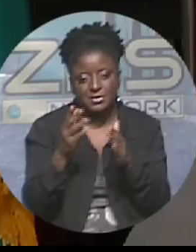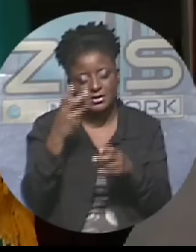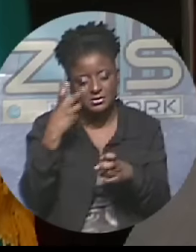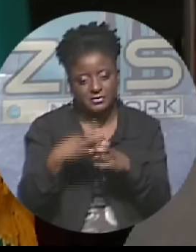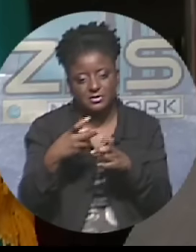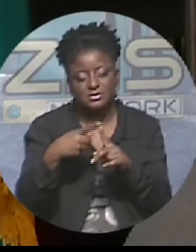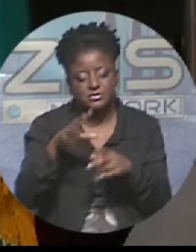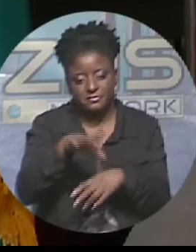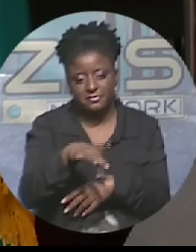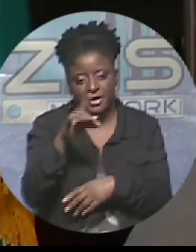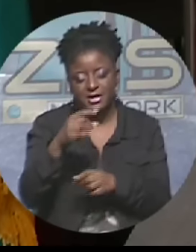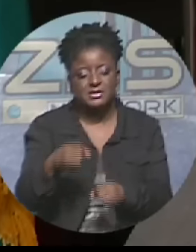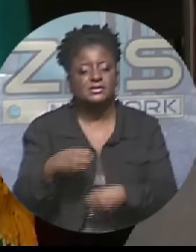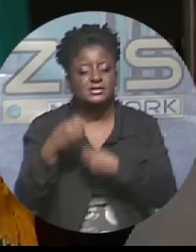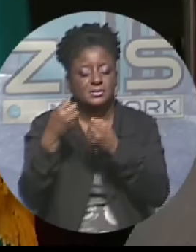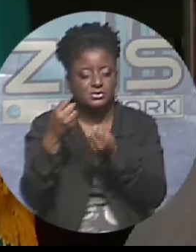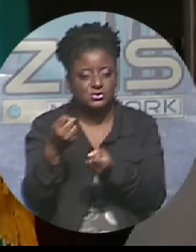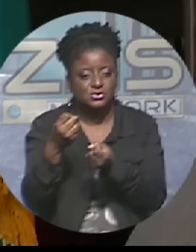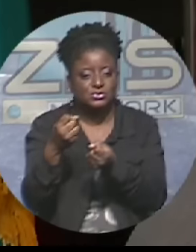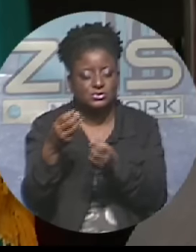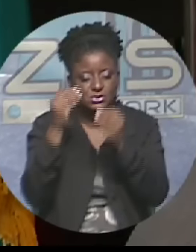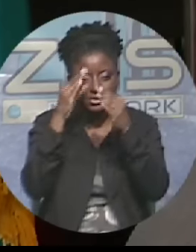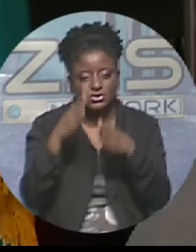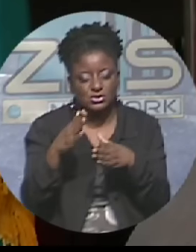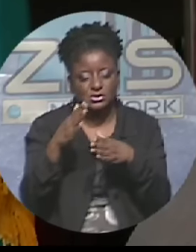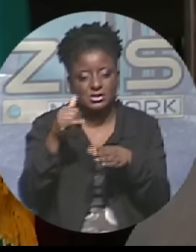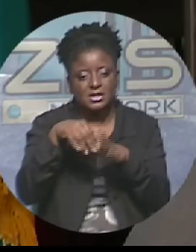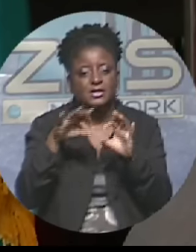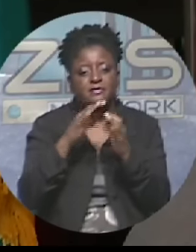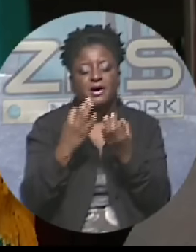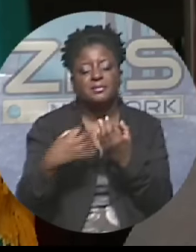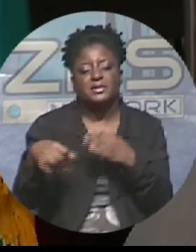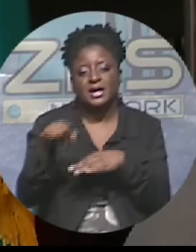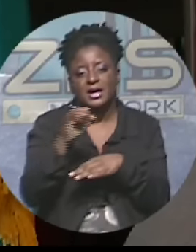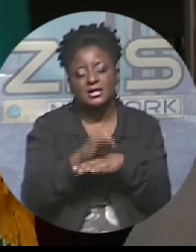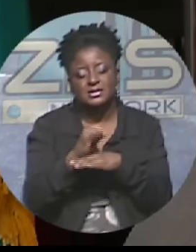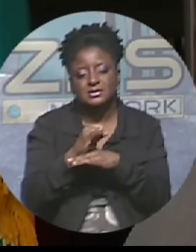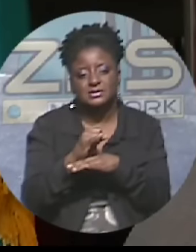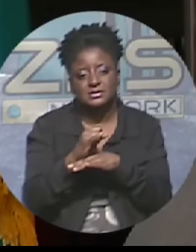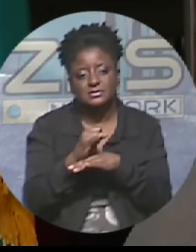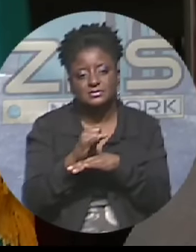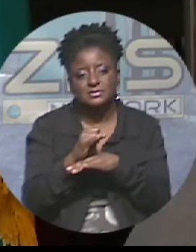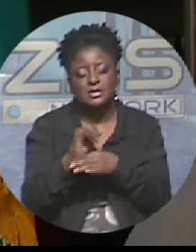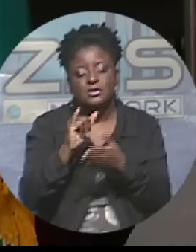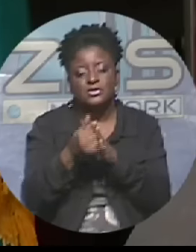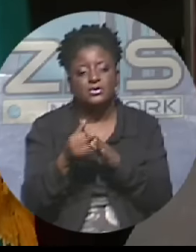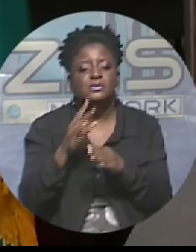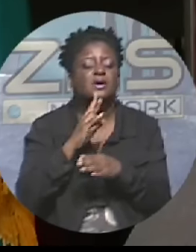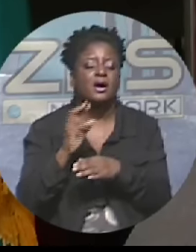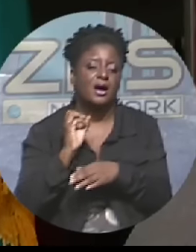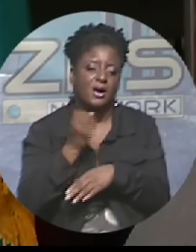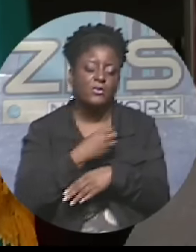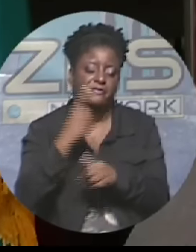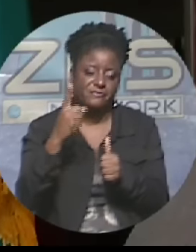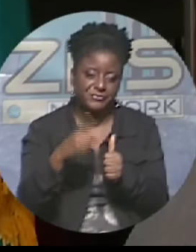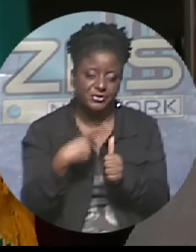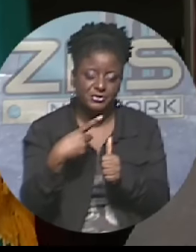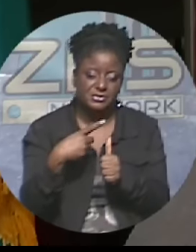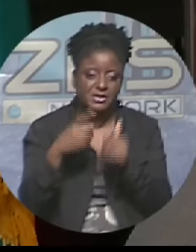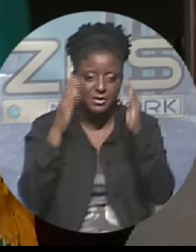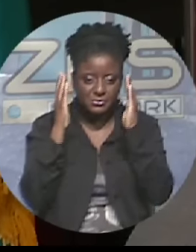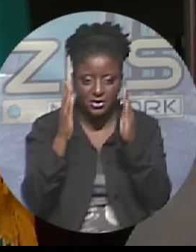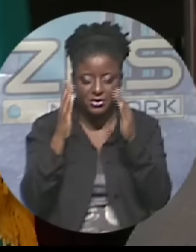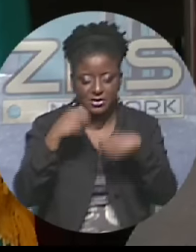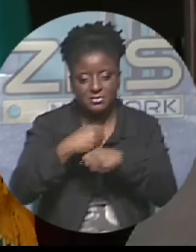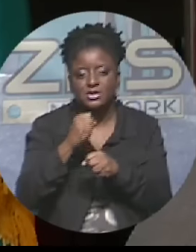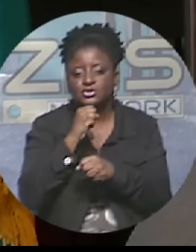the Family Islands, particularly those ones that are isolated to some extent. And so those are our first priority to make sure those